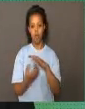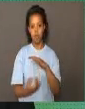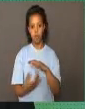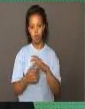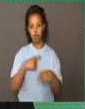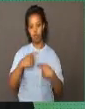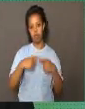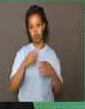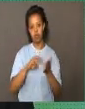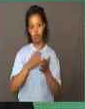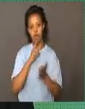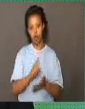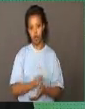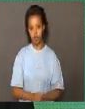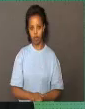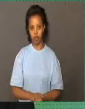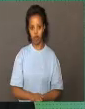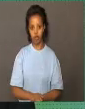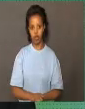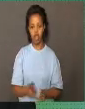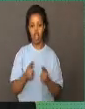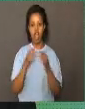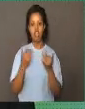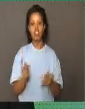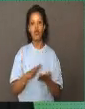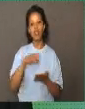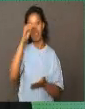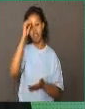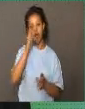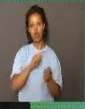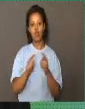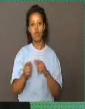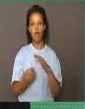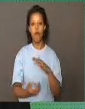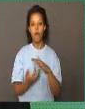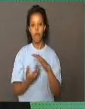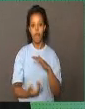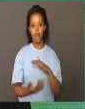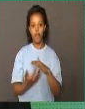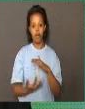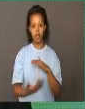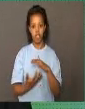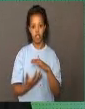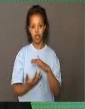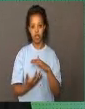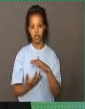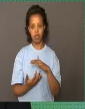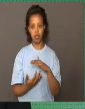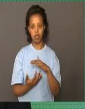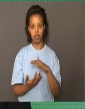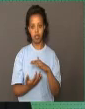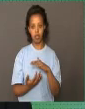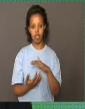fermentation. We learned that fermentation is the process by